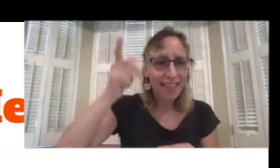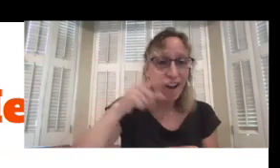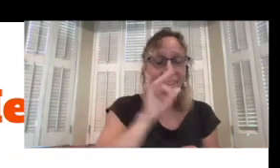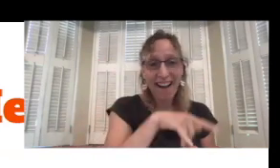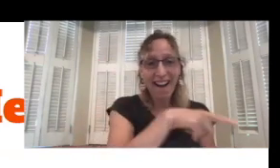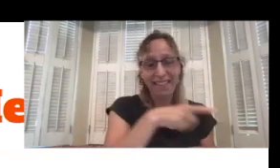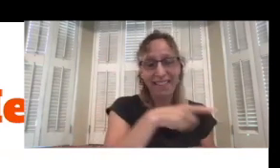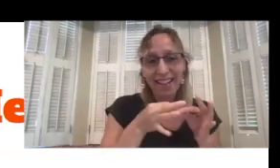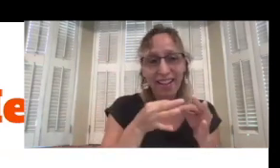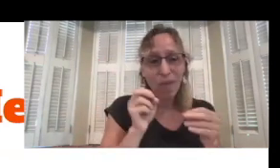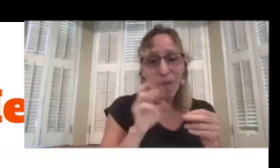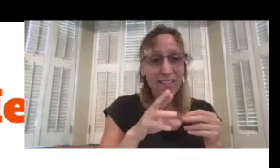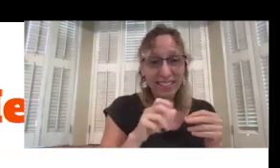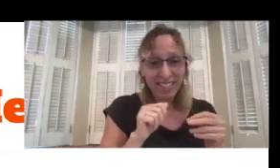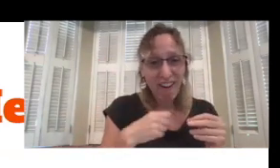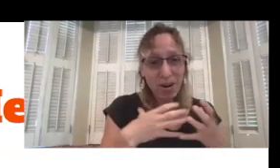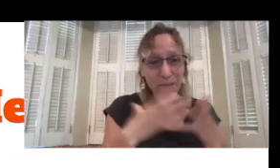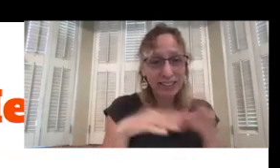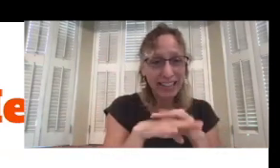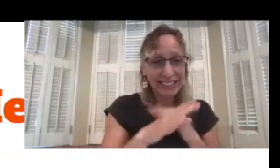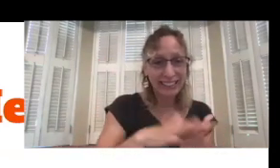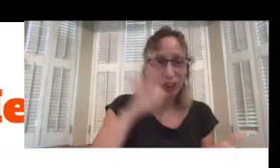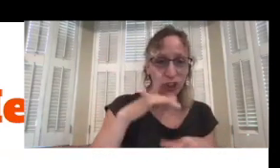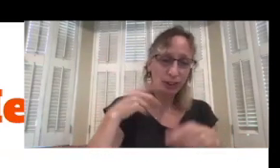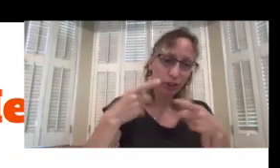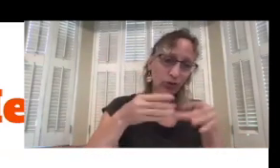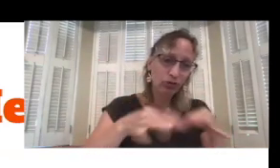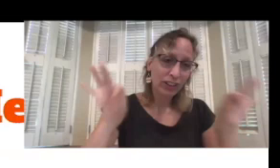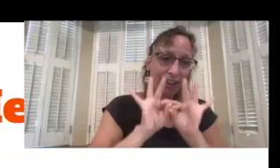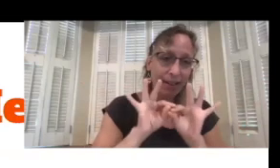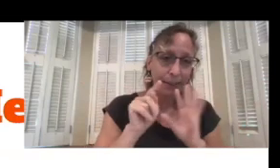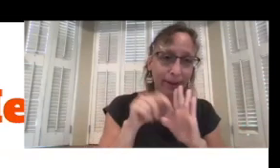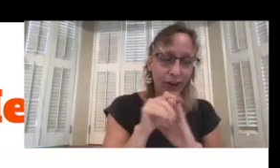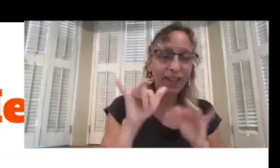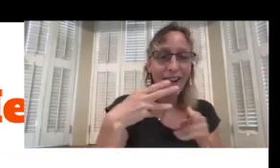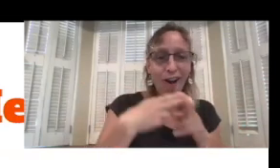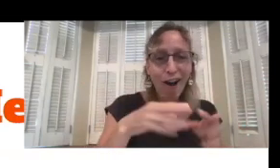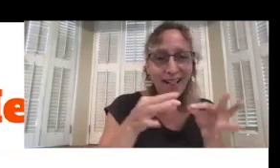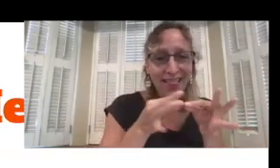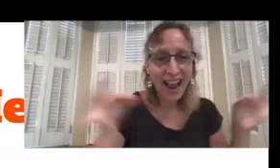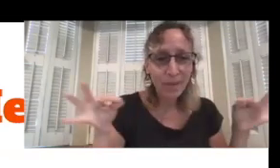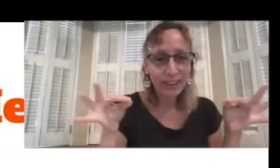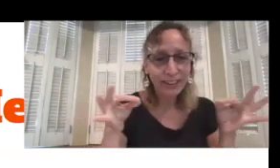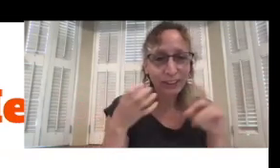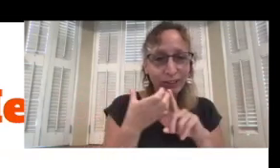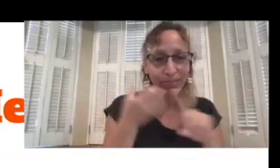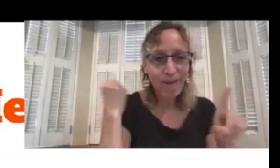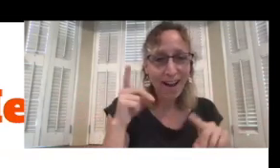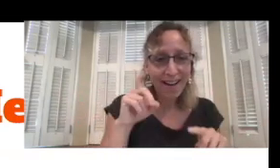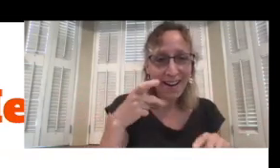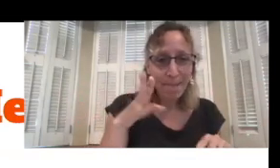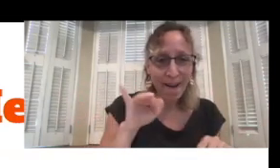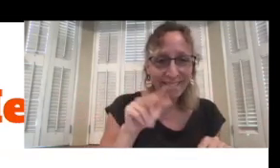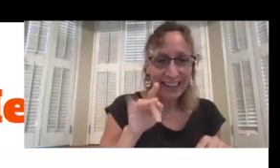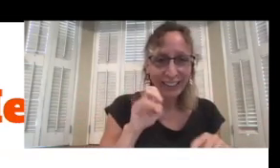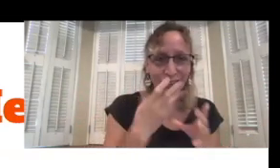transition to learning sign language later in life. Or didn't have much access during their critical period to language,